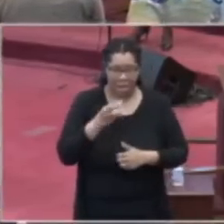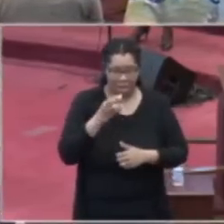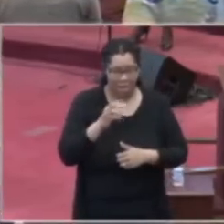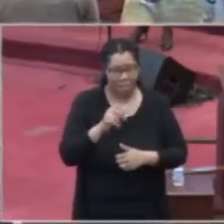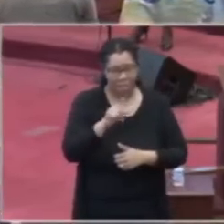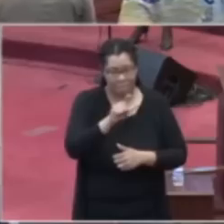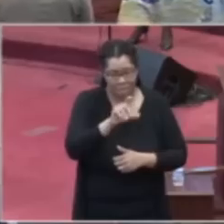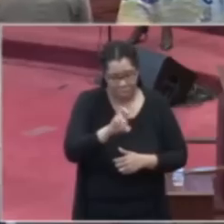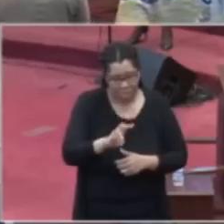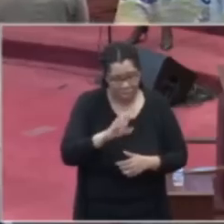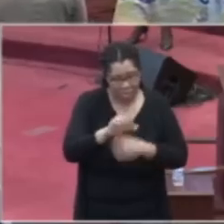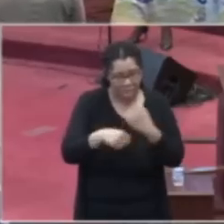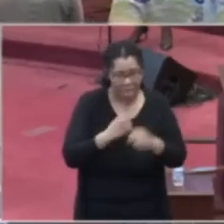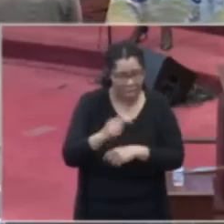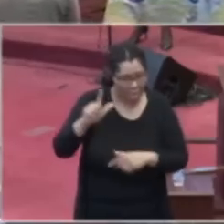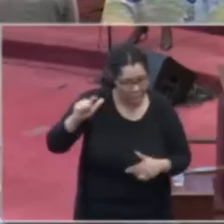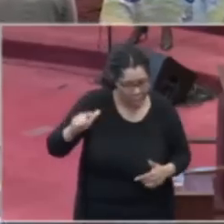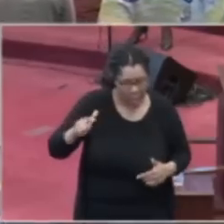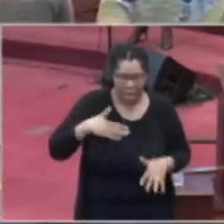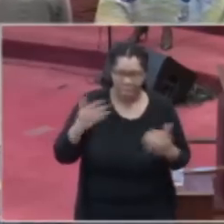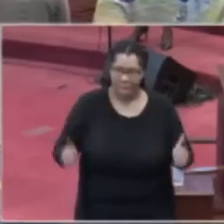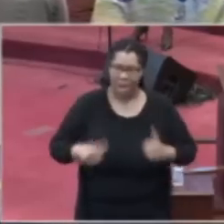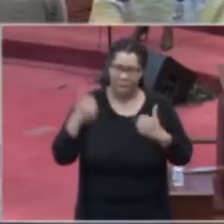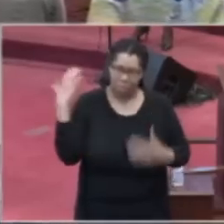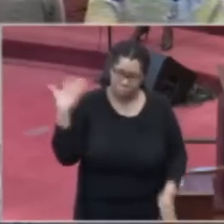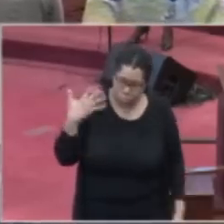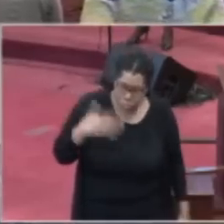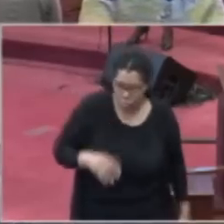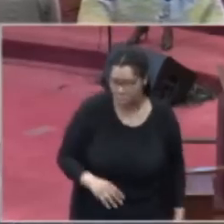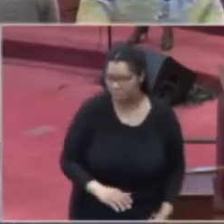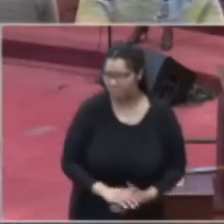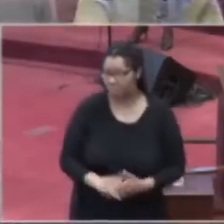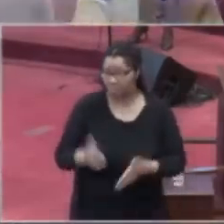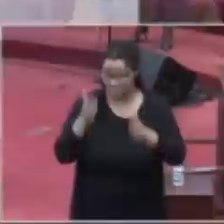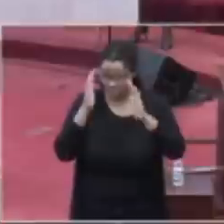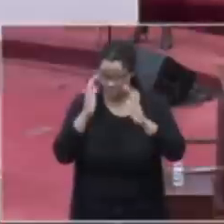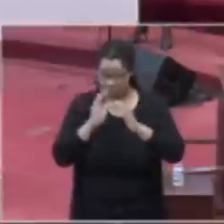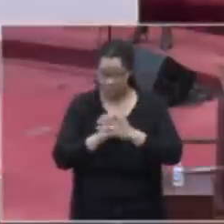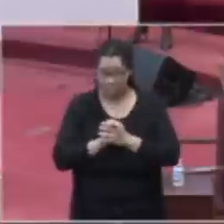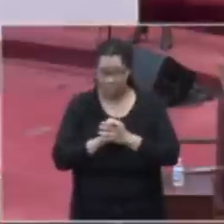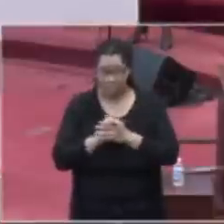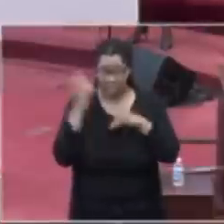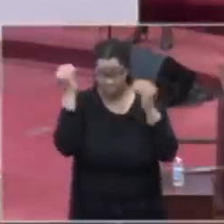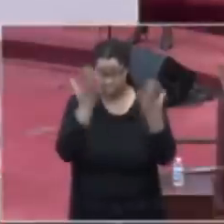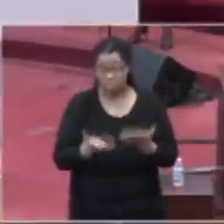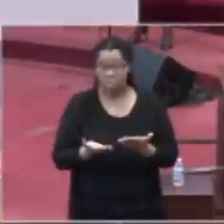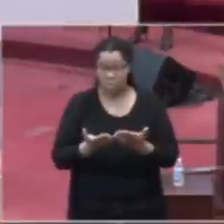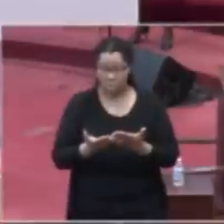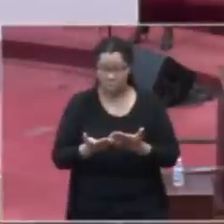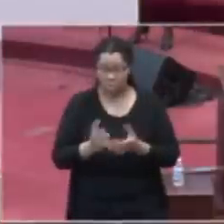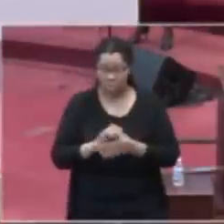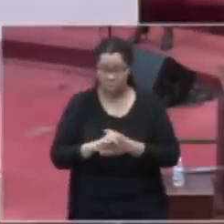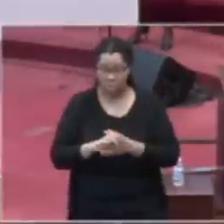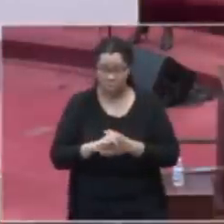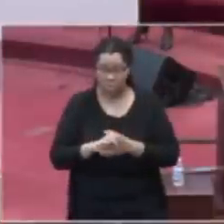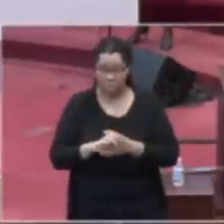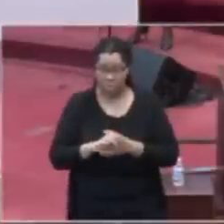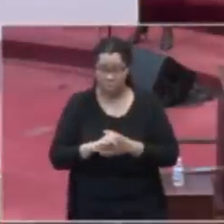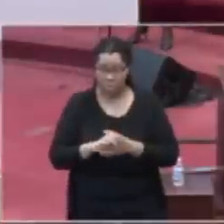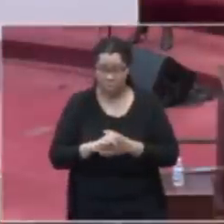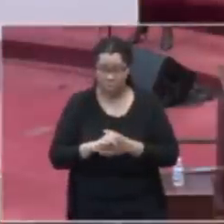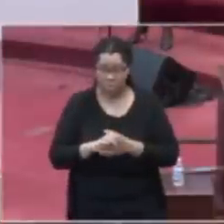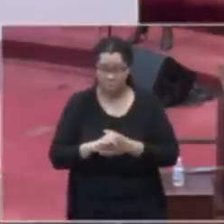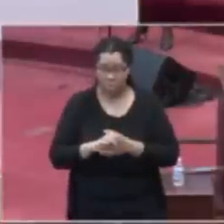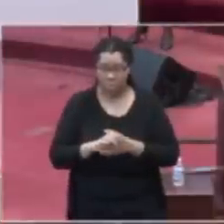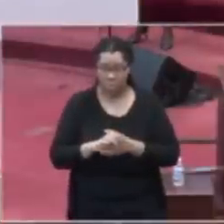later in this pulpit telling you, listen, telling you, don't take